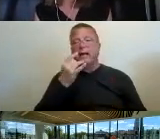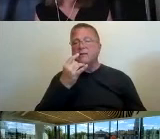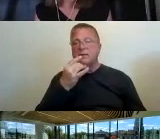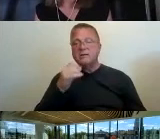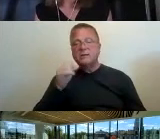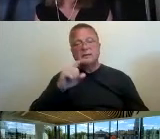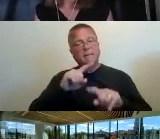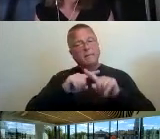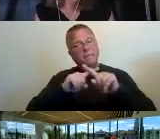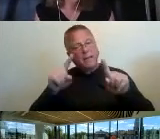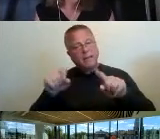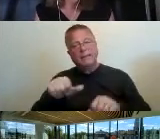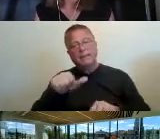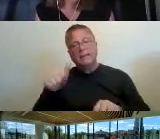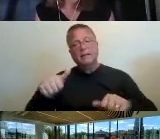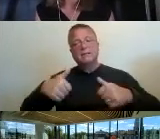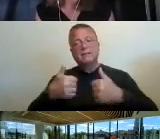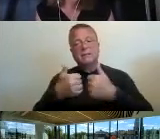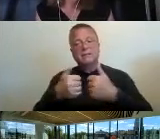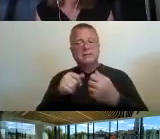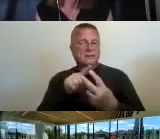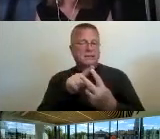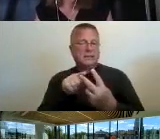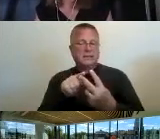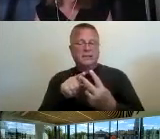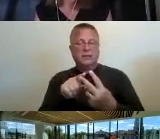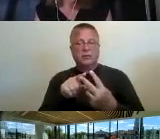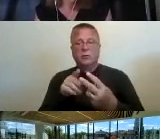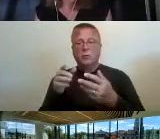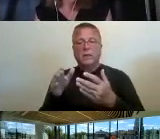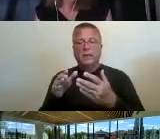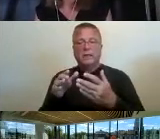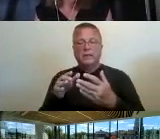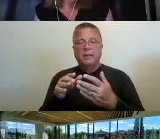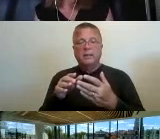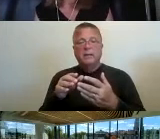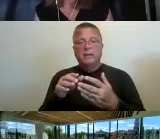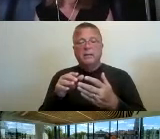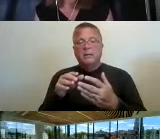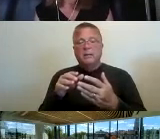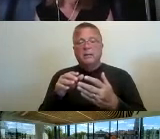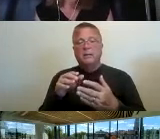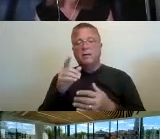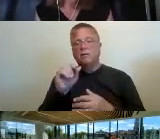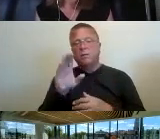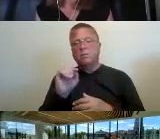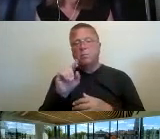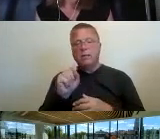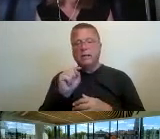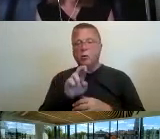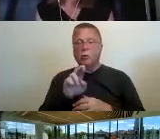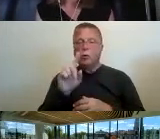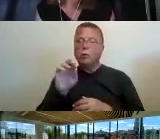the other challenge in either neighborway or contraflow lanes for Bartlett or Darlington is that there